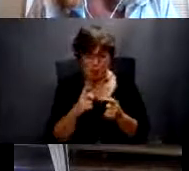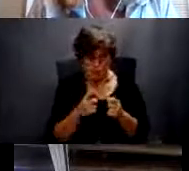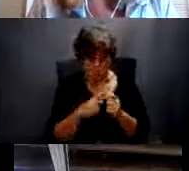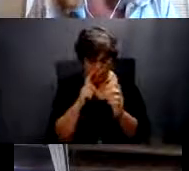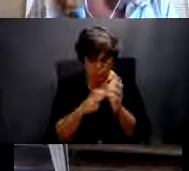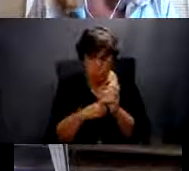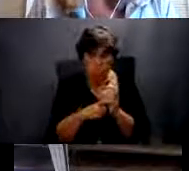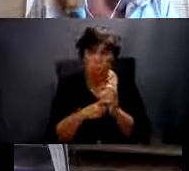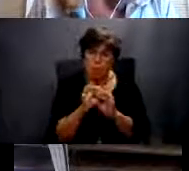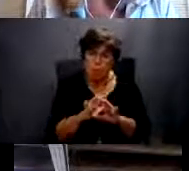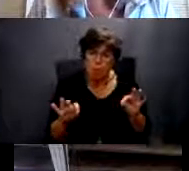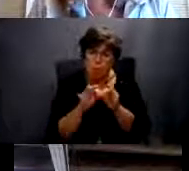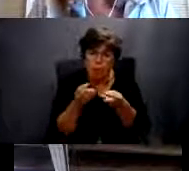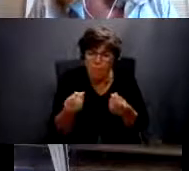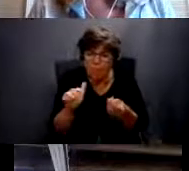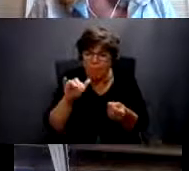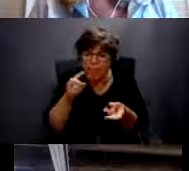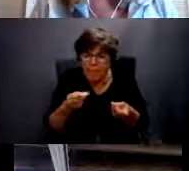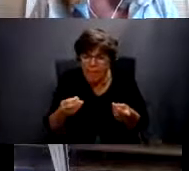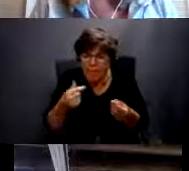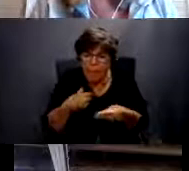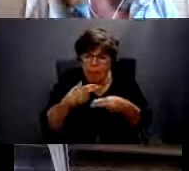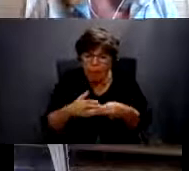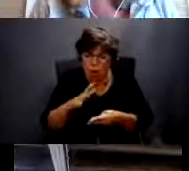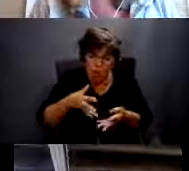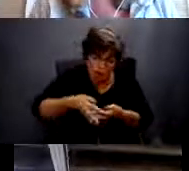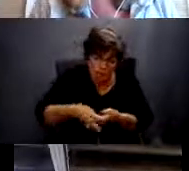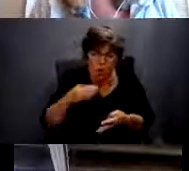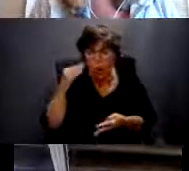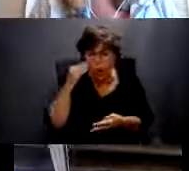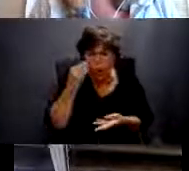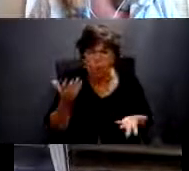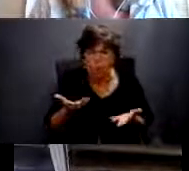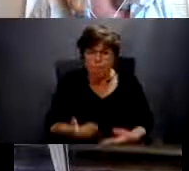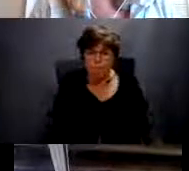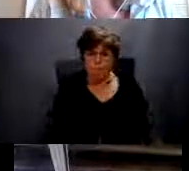the importance of the lands which we each call home.